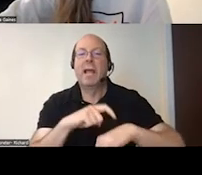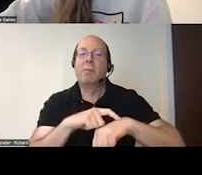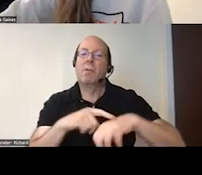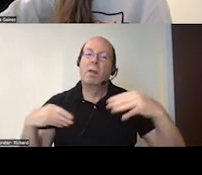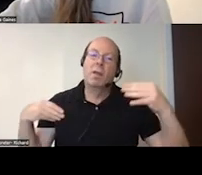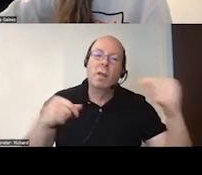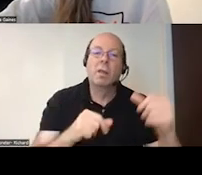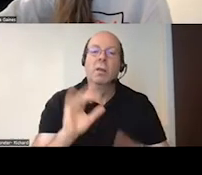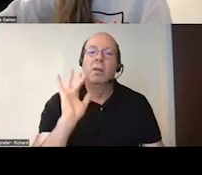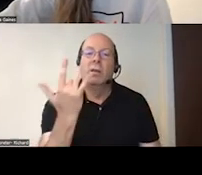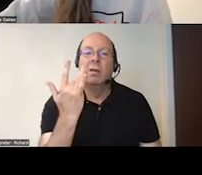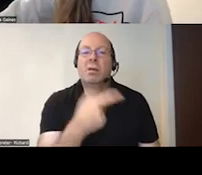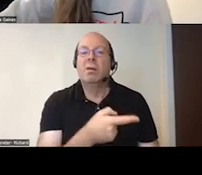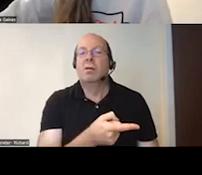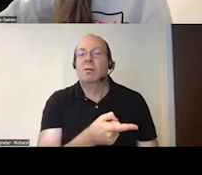spending